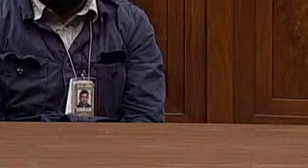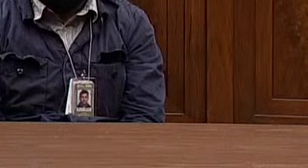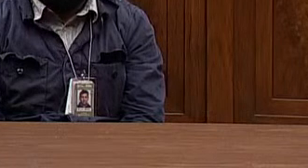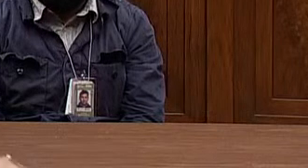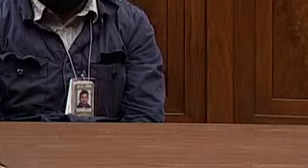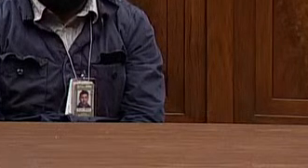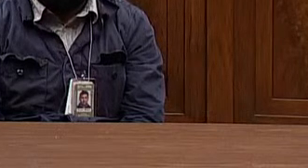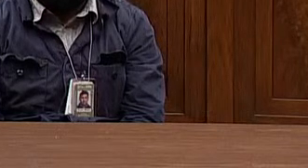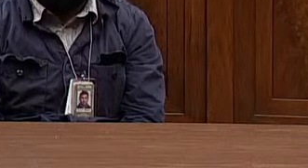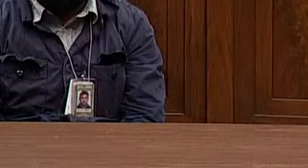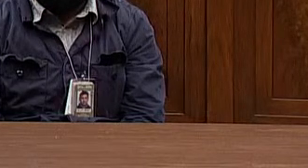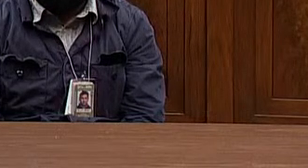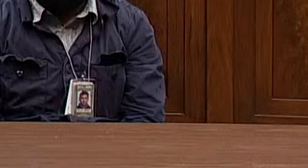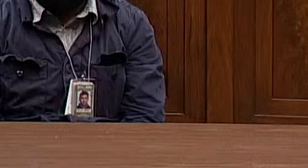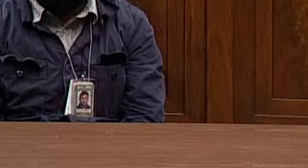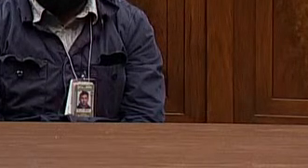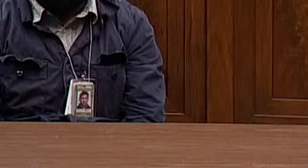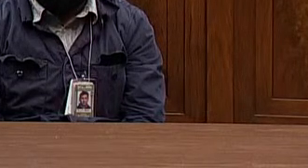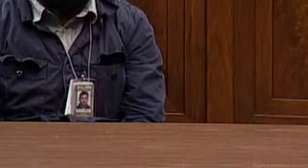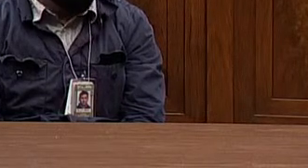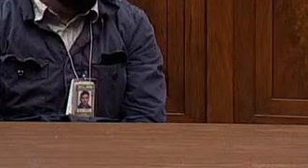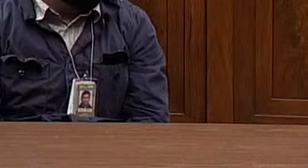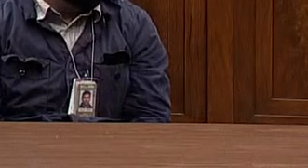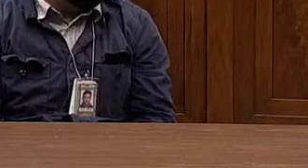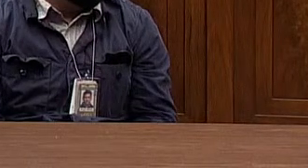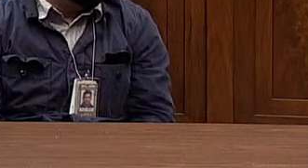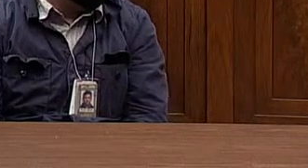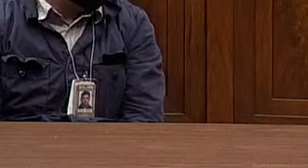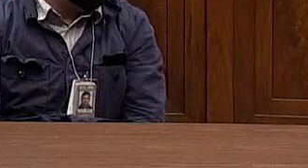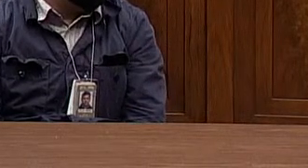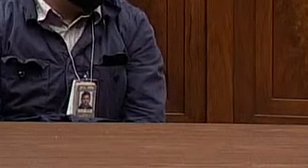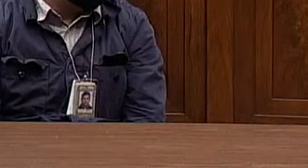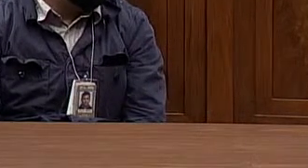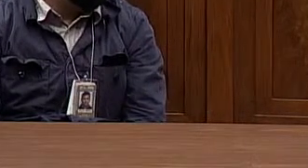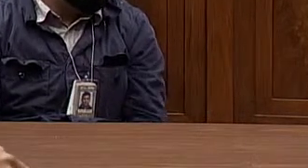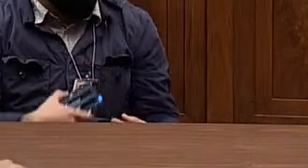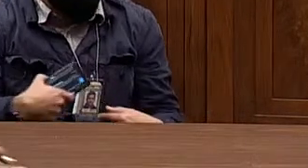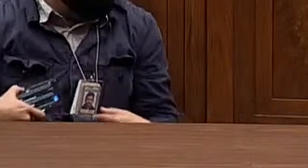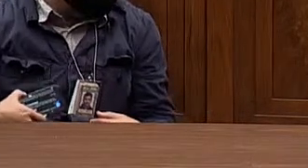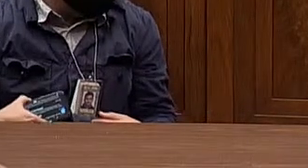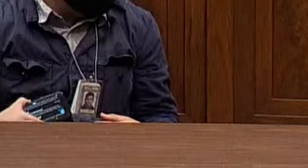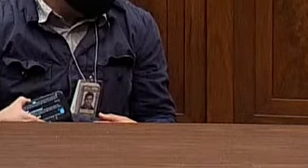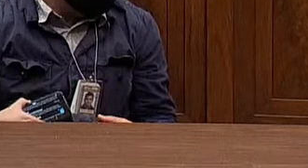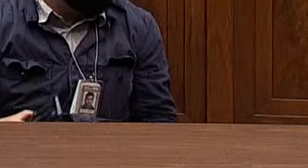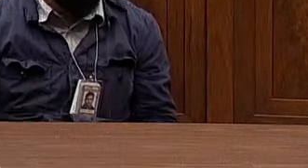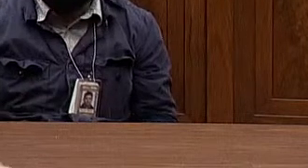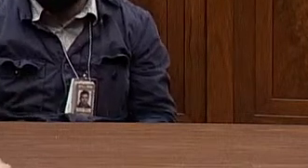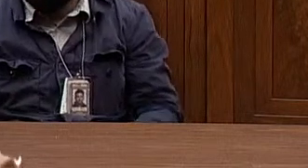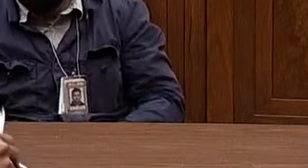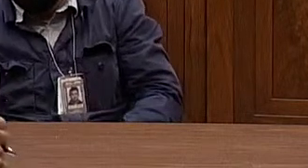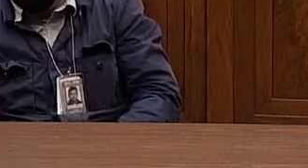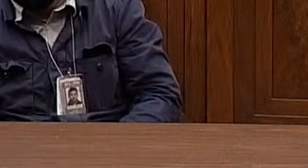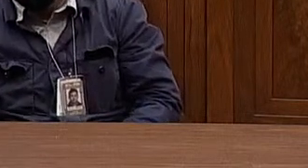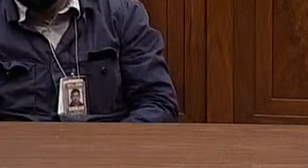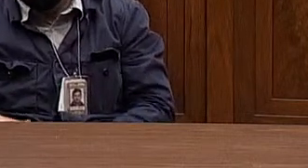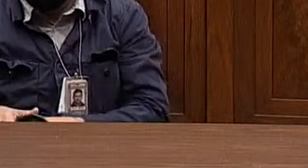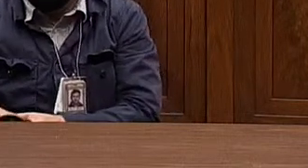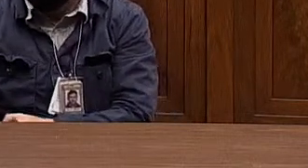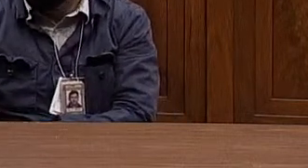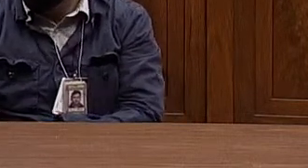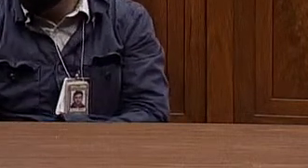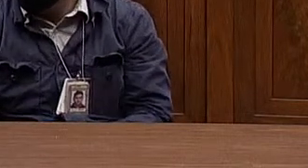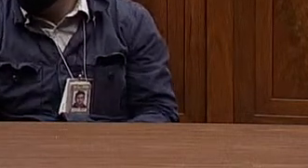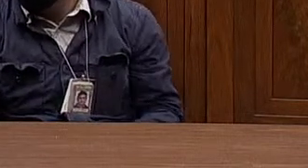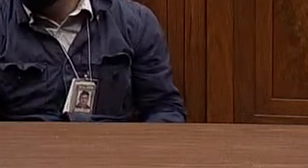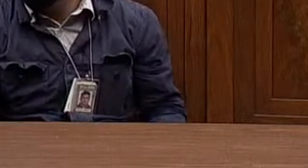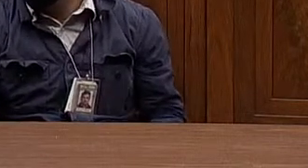tax revenue from those states and potentially cripple their economies and their budgets. So that every time an American comes